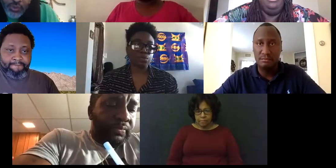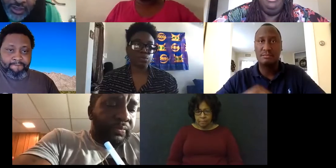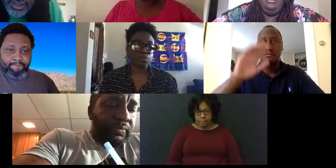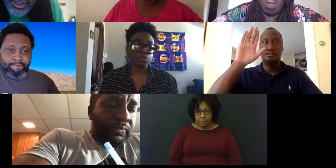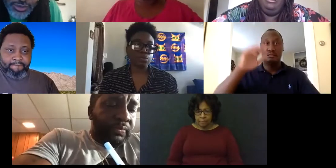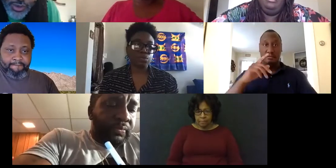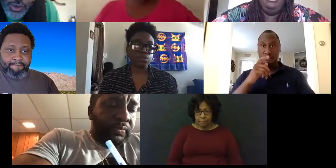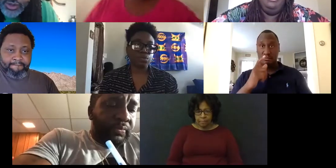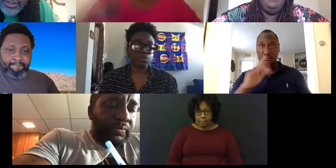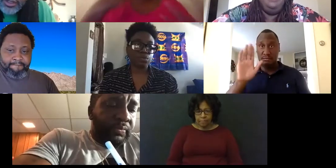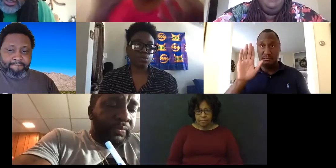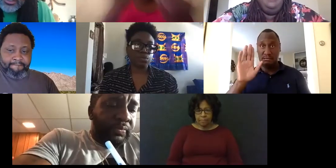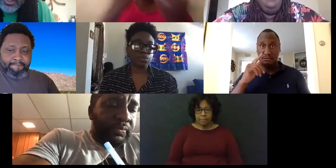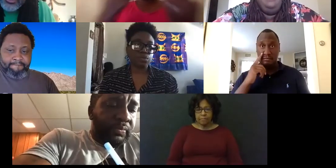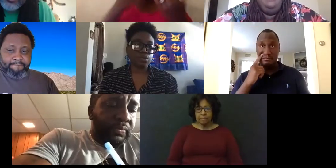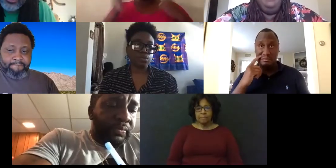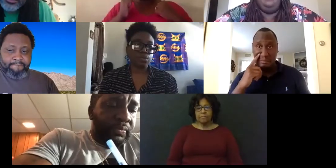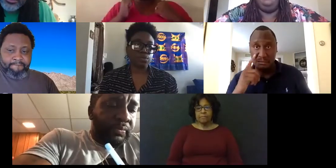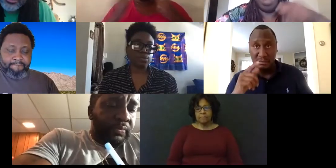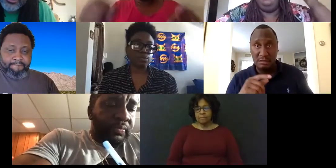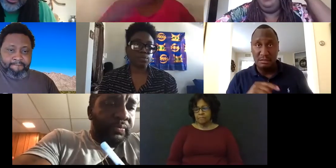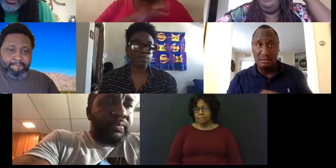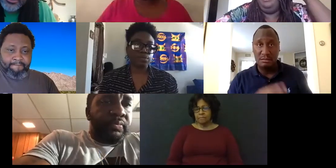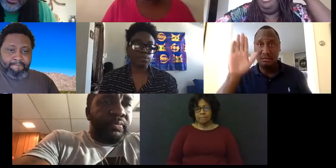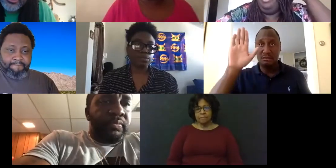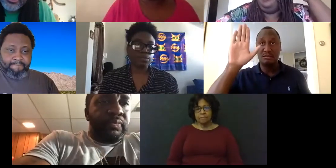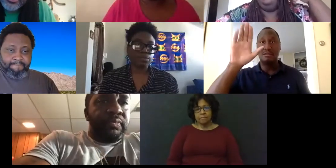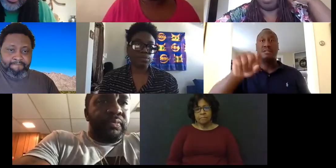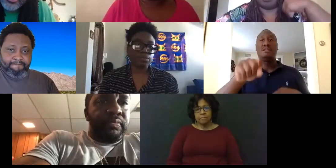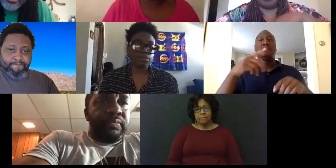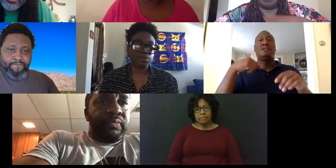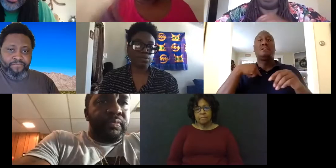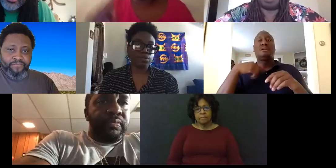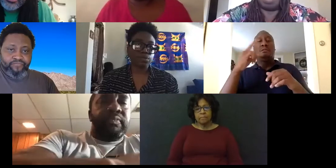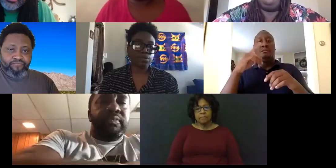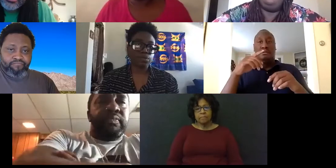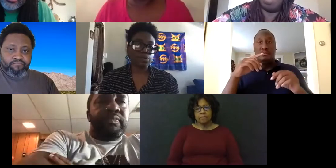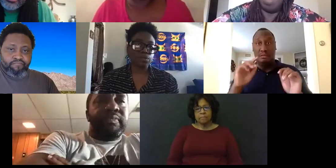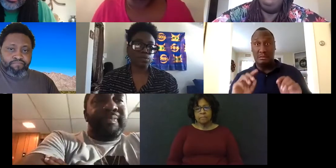I just want to thank you all. Oh, Kevin, you want to say one thing? Go ahead.